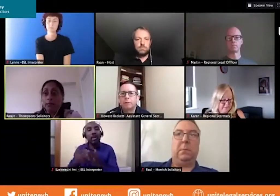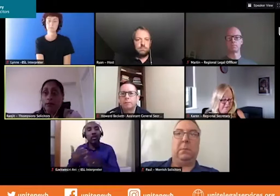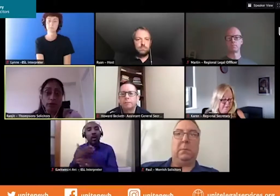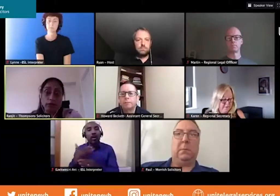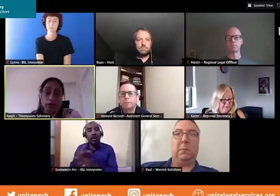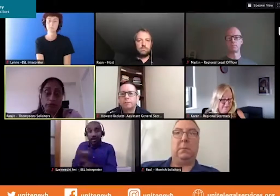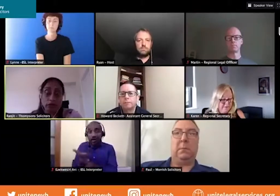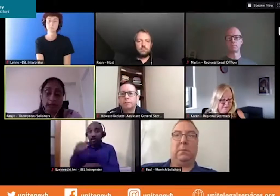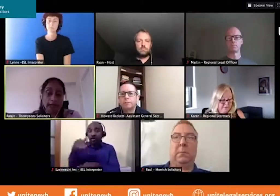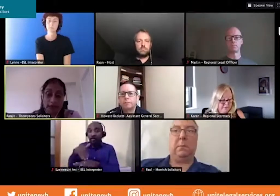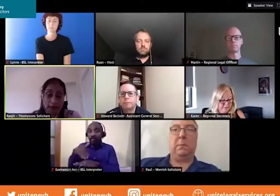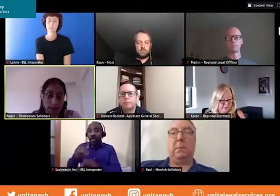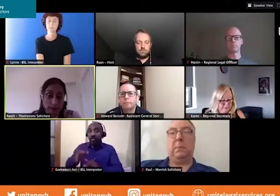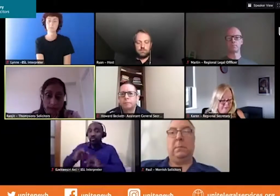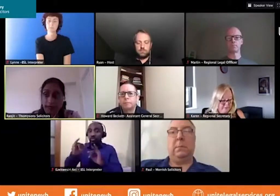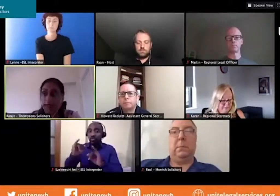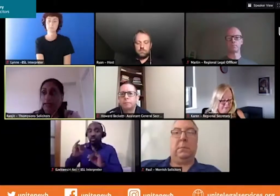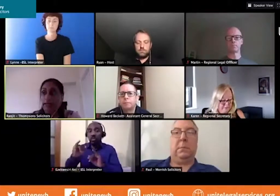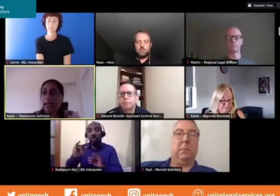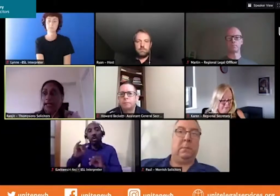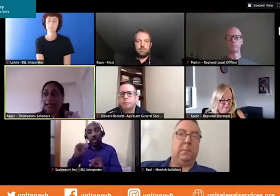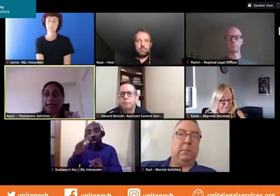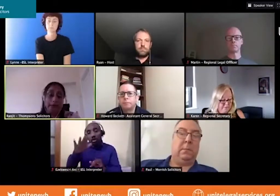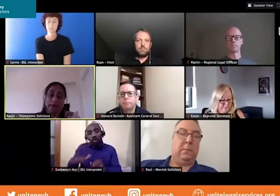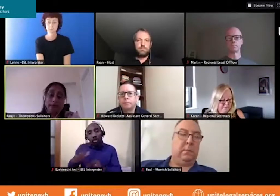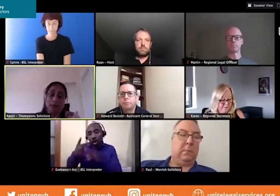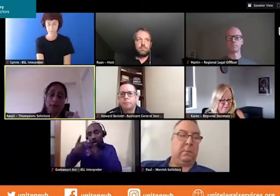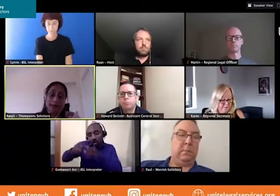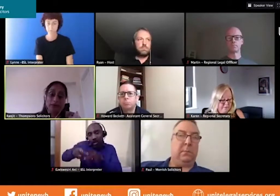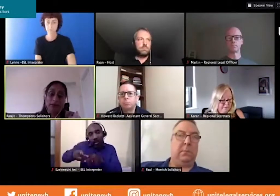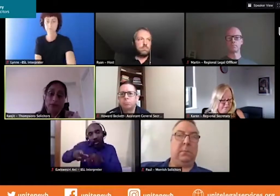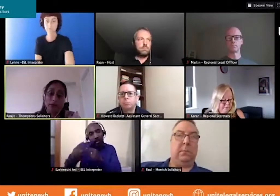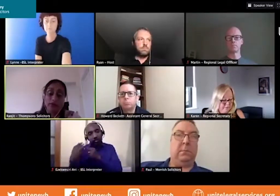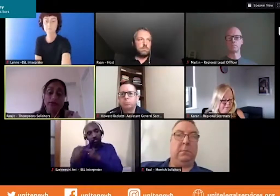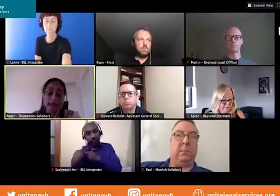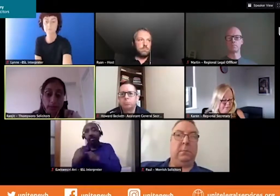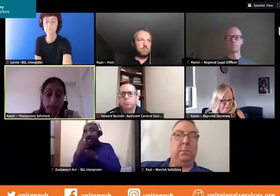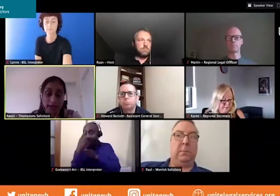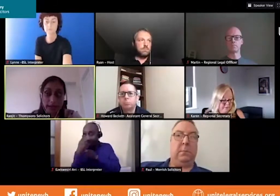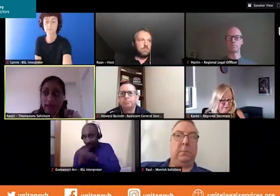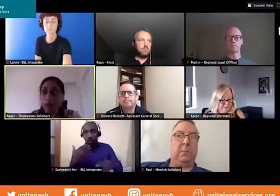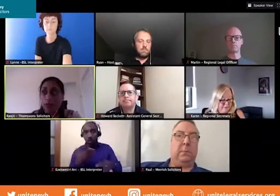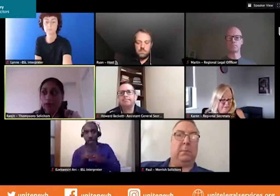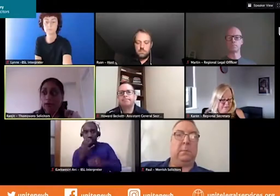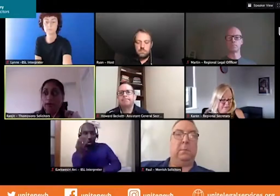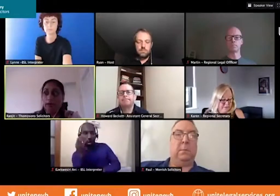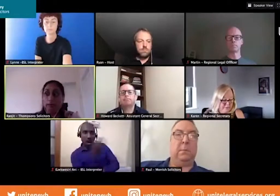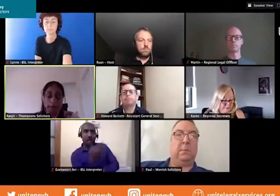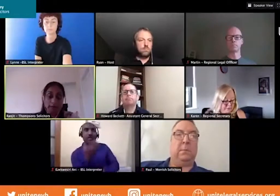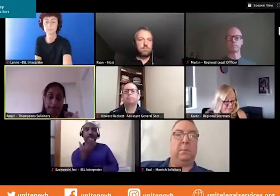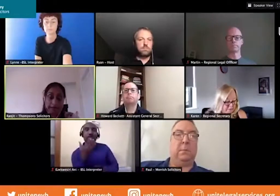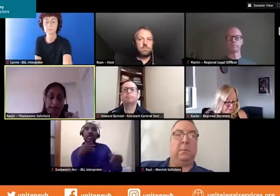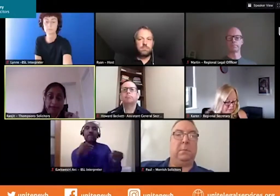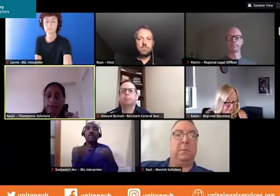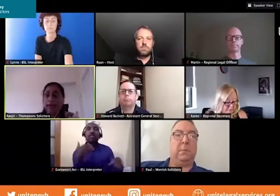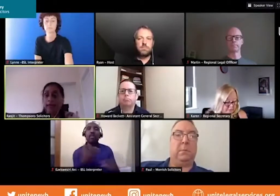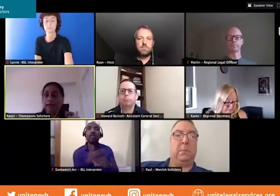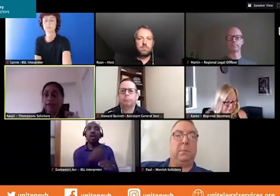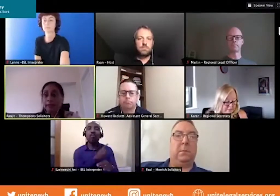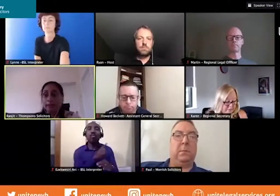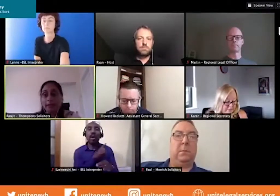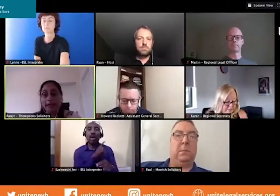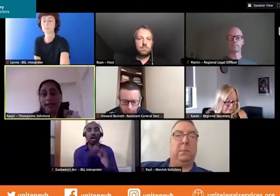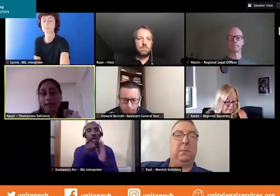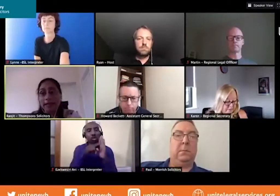Anyone who's got childcare responsibilities can make a request for flexible working in accordance with the Employment Rights Act.